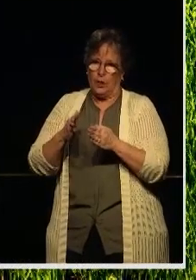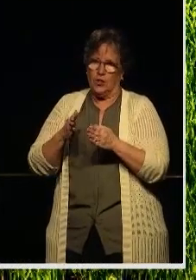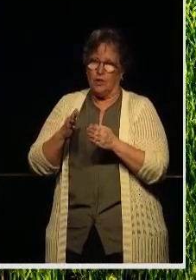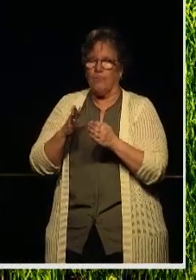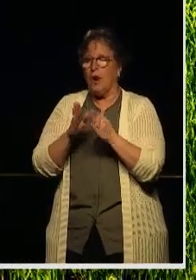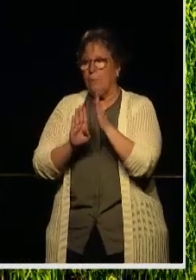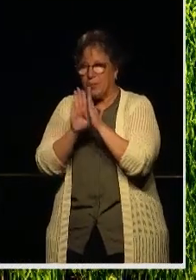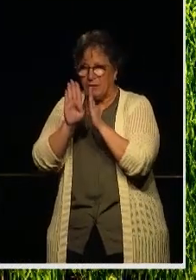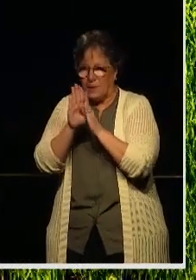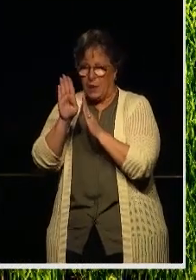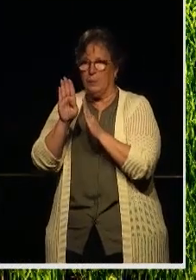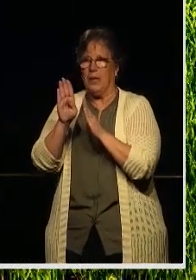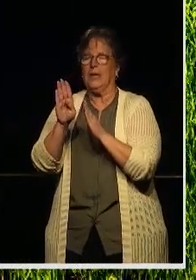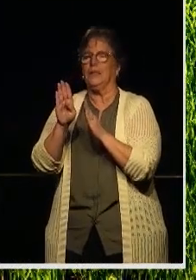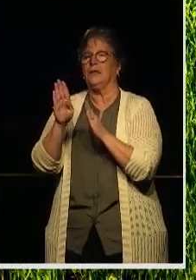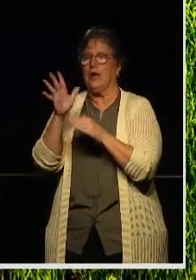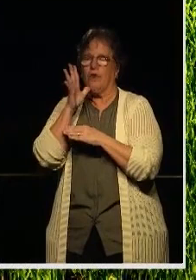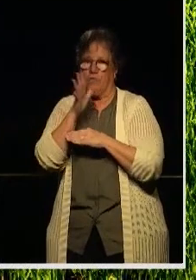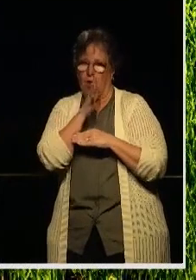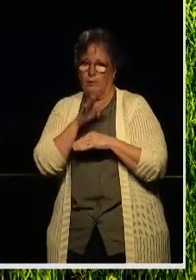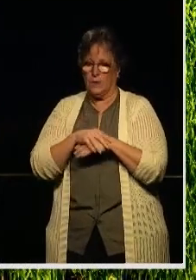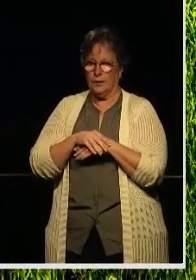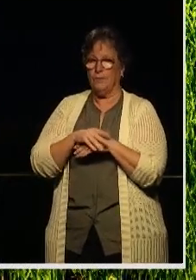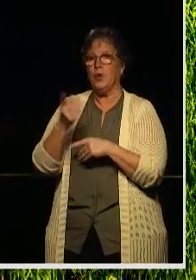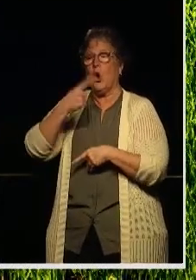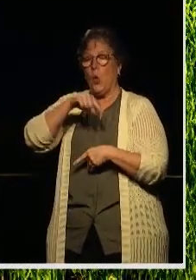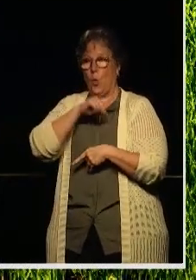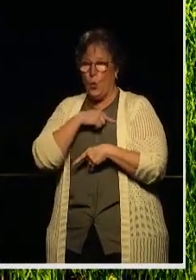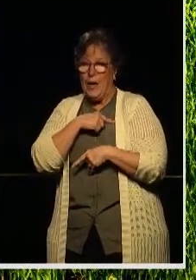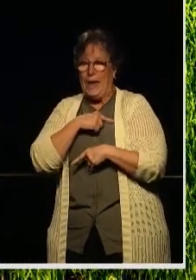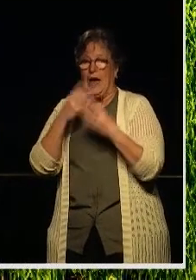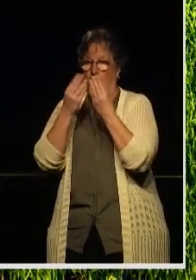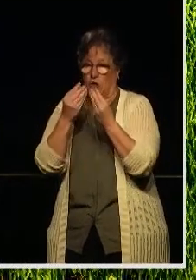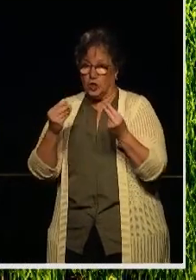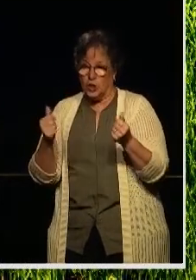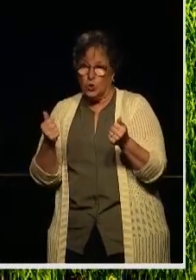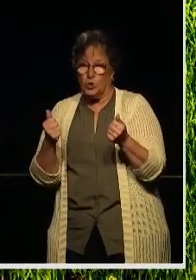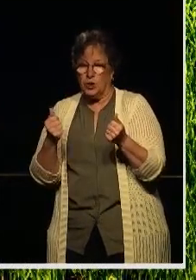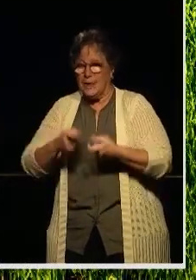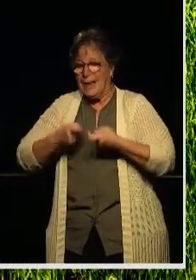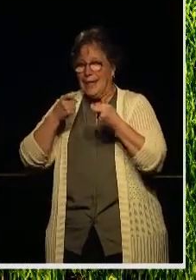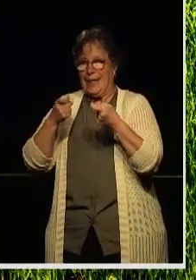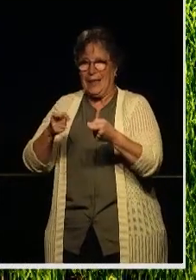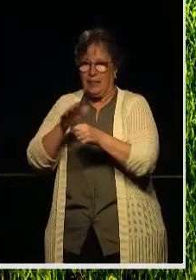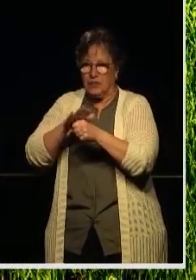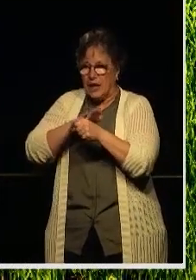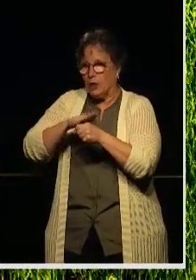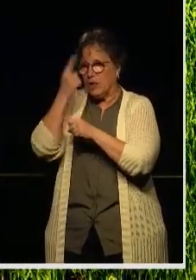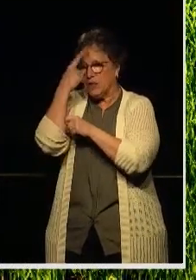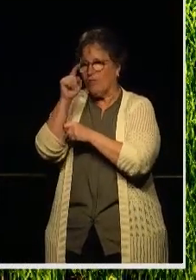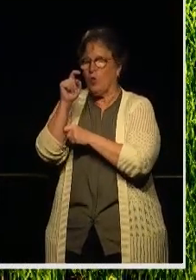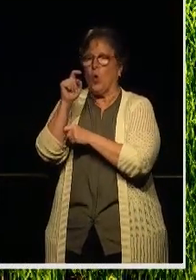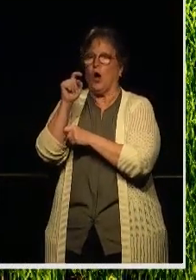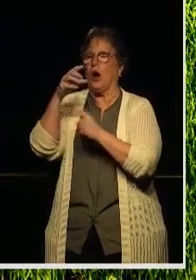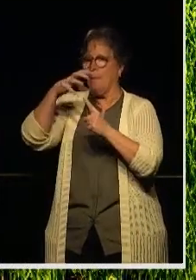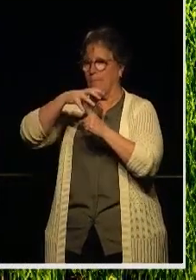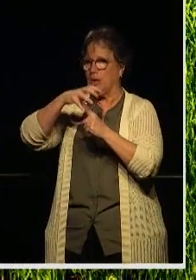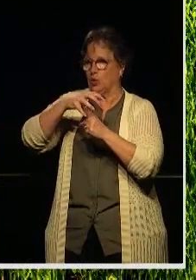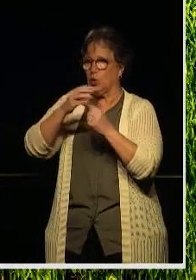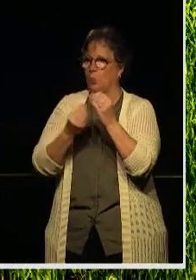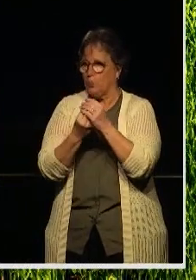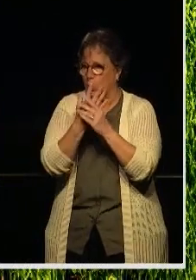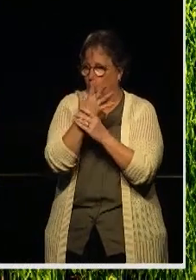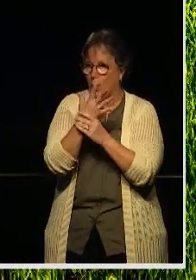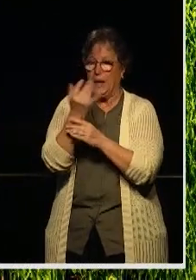MycoLogic solves this. Our total solution provides facilities specifically engineered for commercial mushroom cultivation, whether in